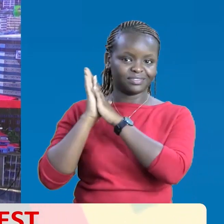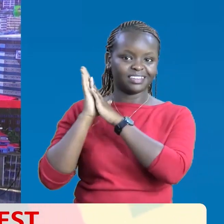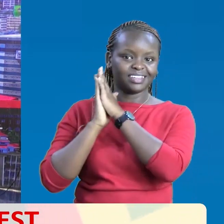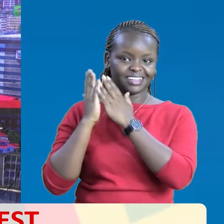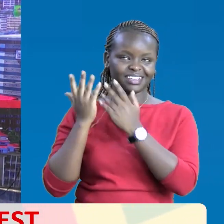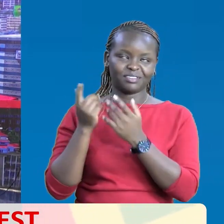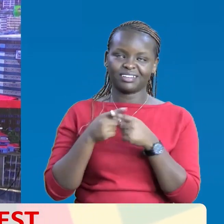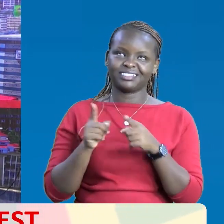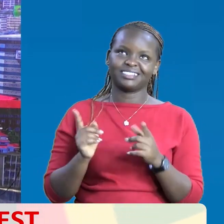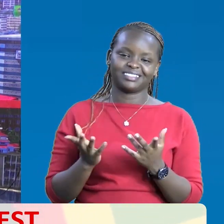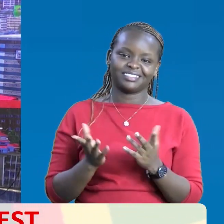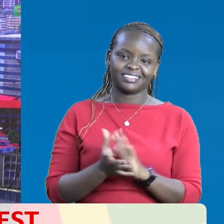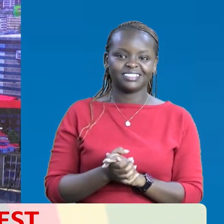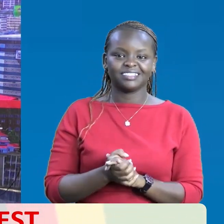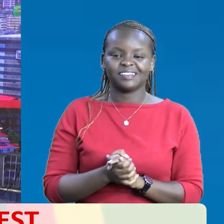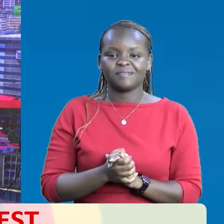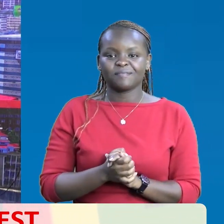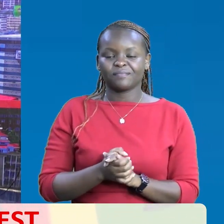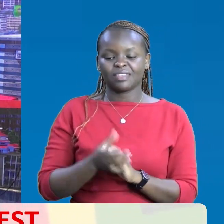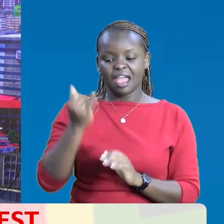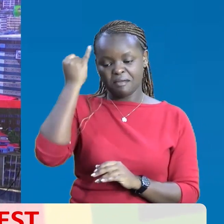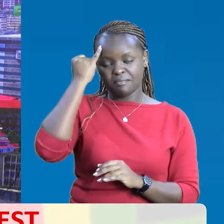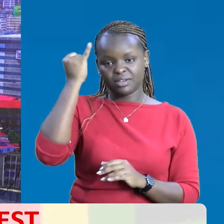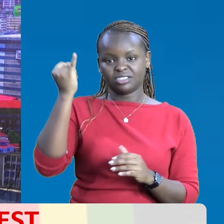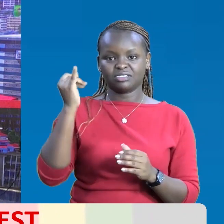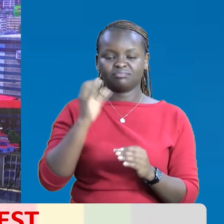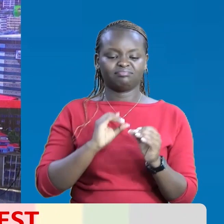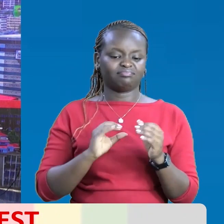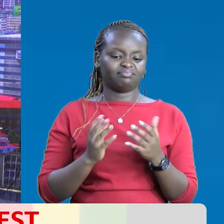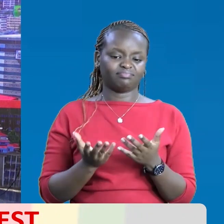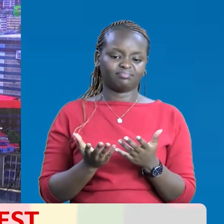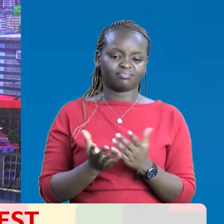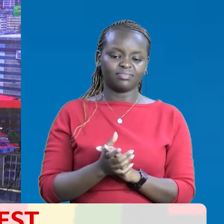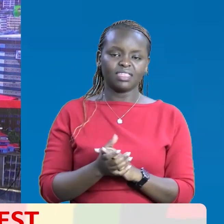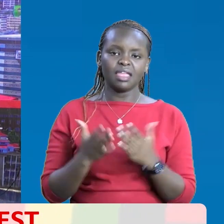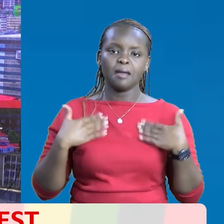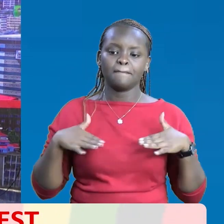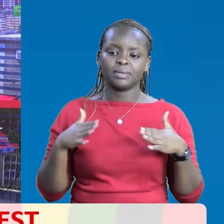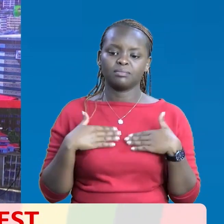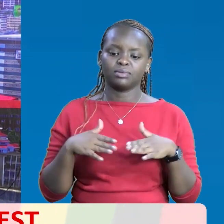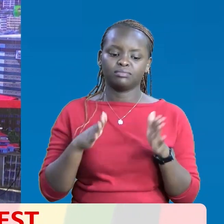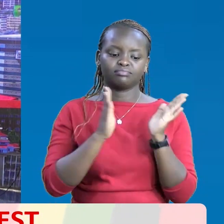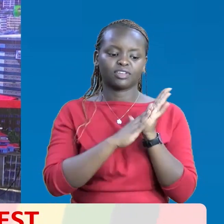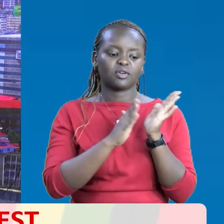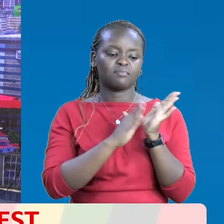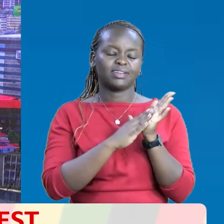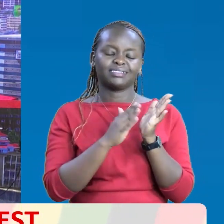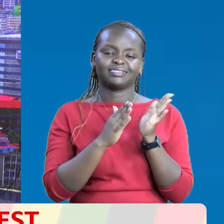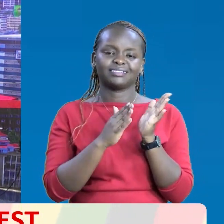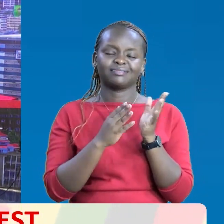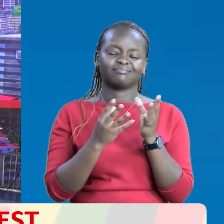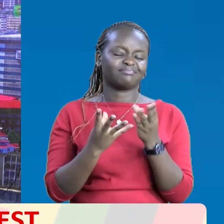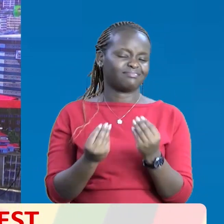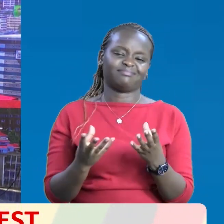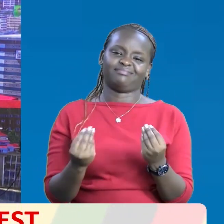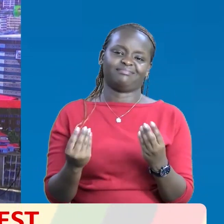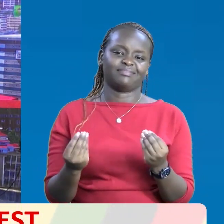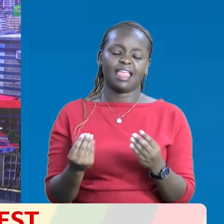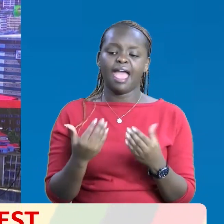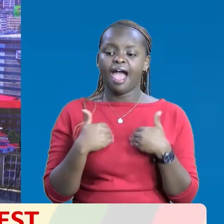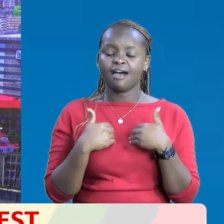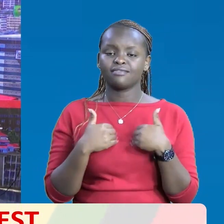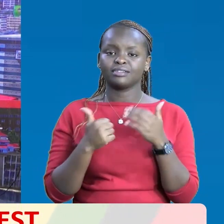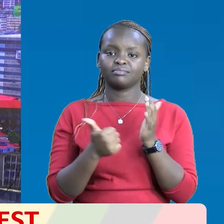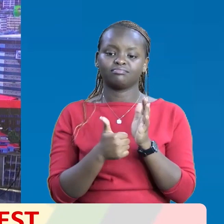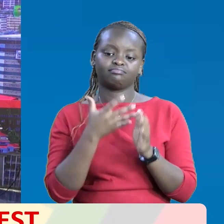Sawa. Una imagine these people are throwing this comment lightly. Having daddy issues and all that,